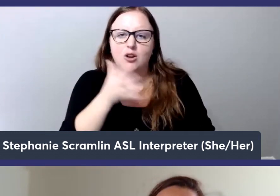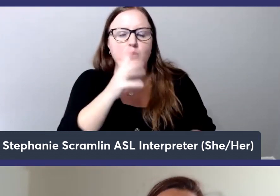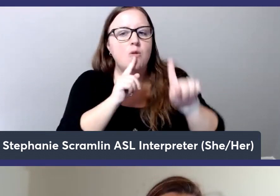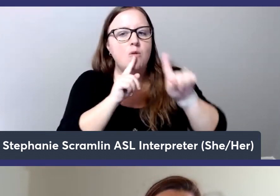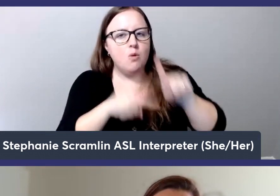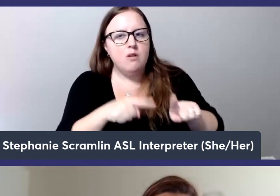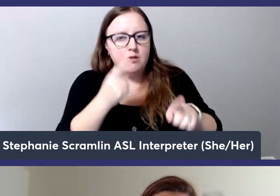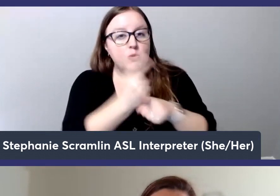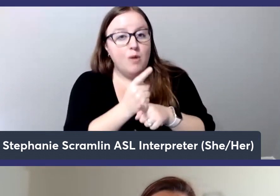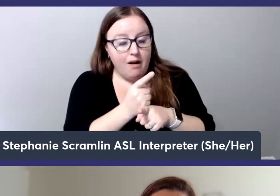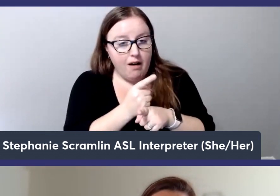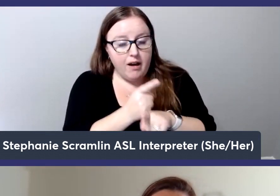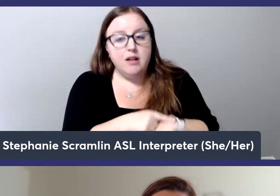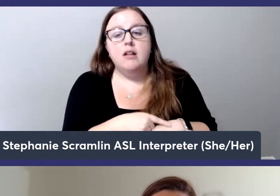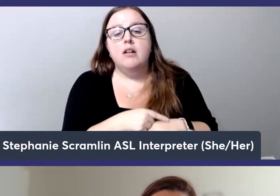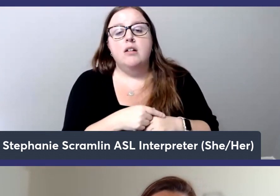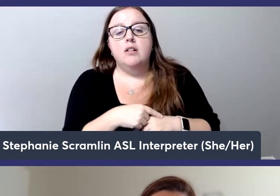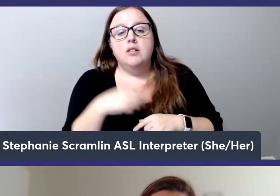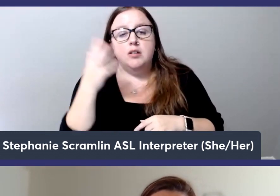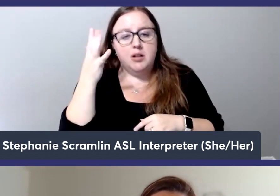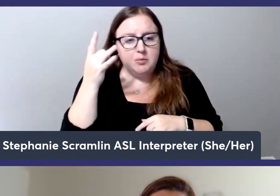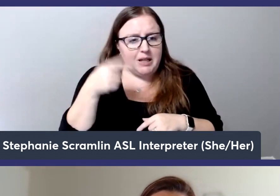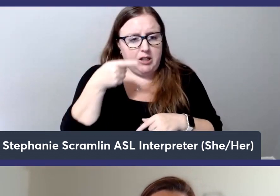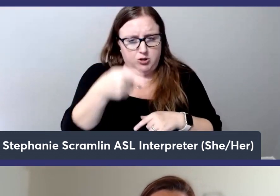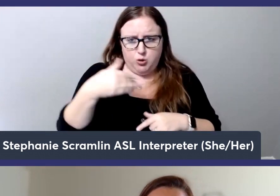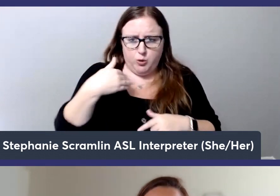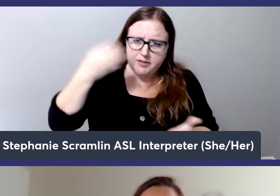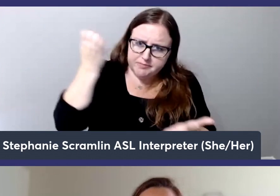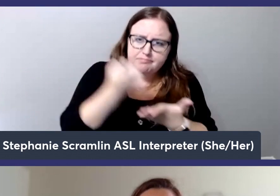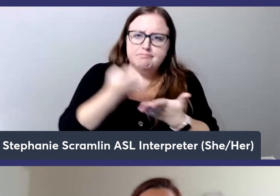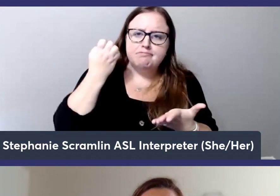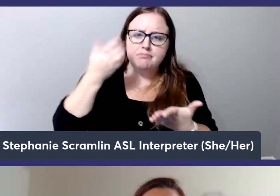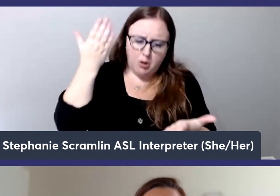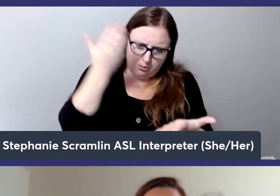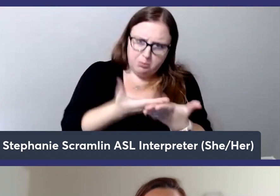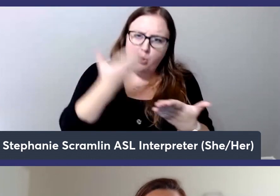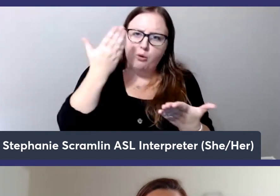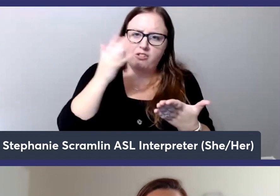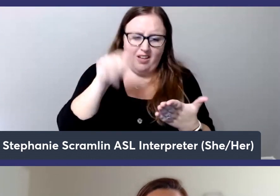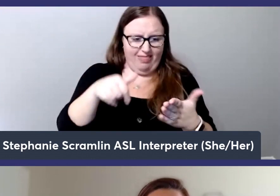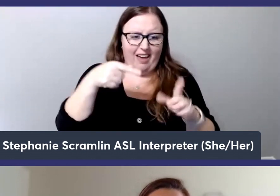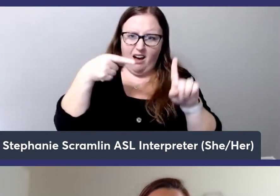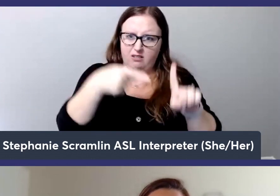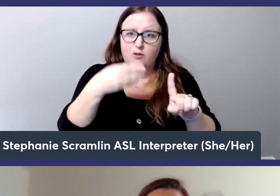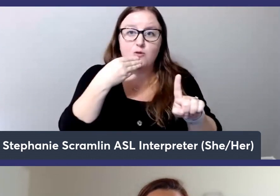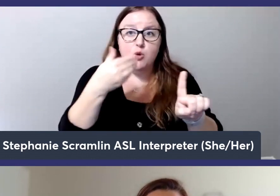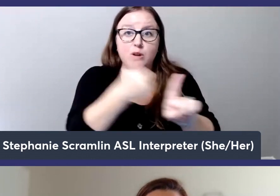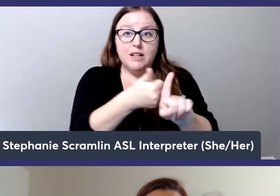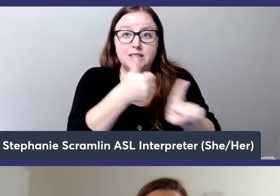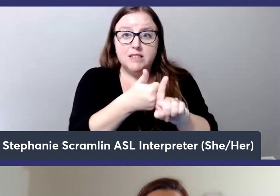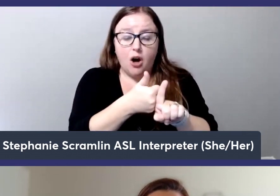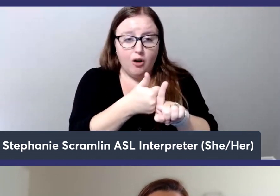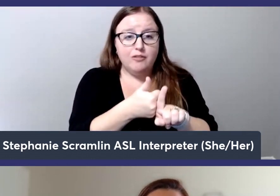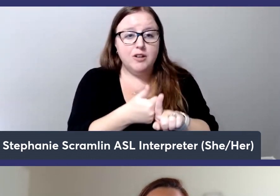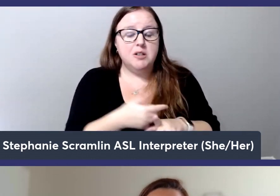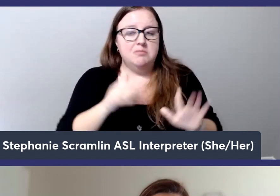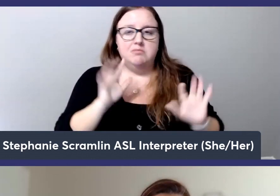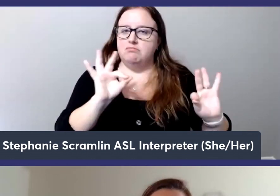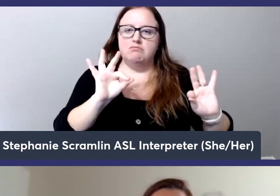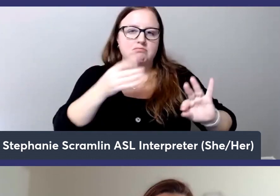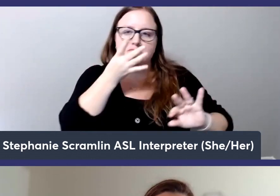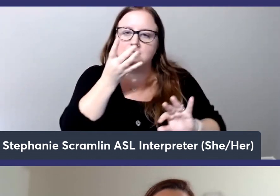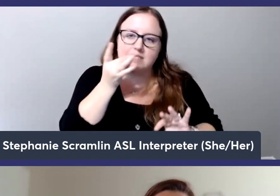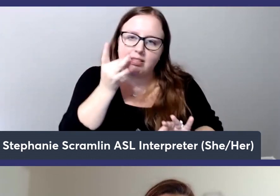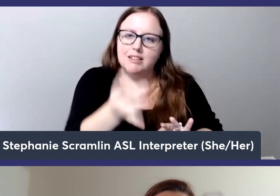So it's because you have evidence that that particular item has given you a quick reward, right?